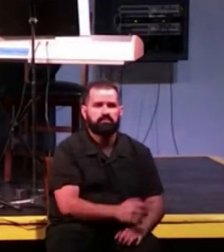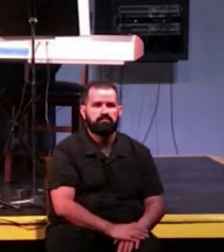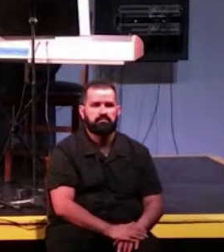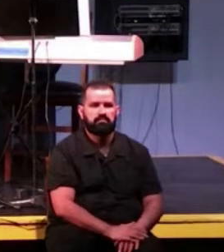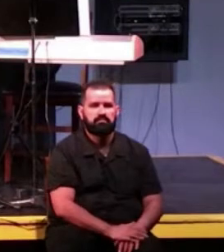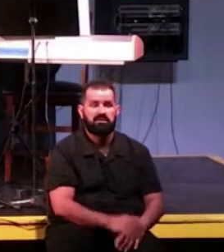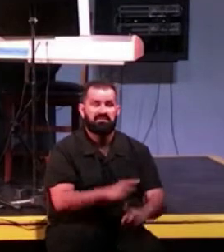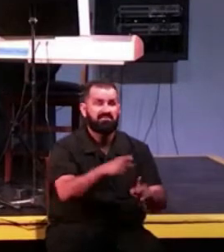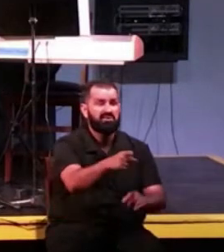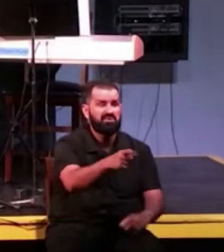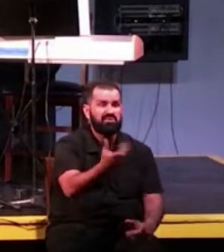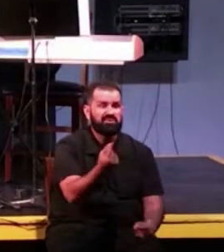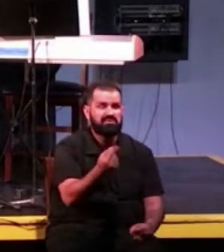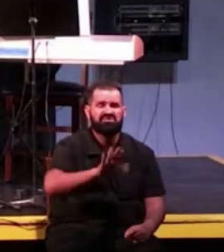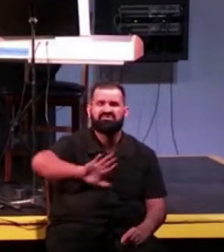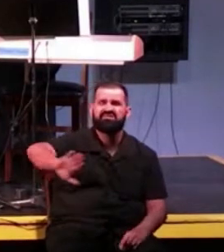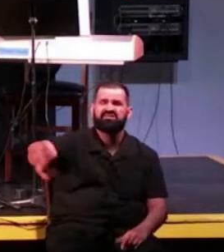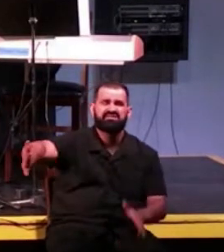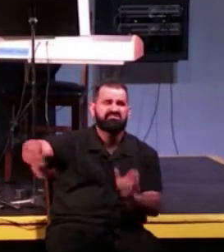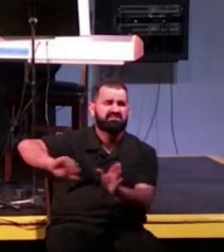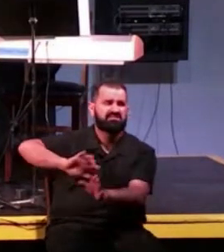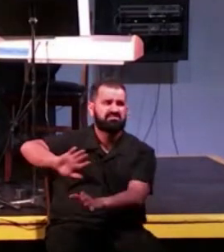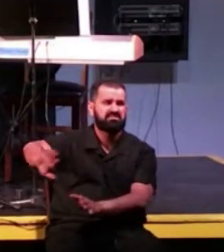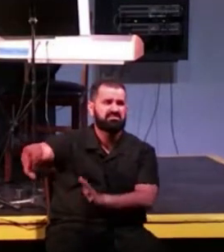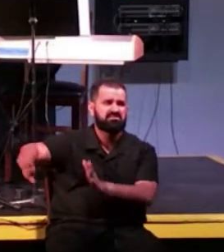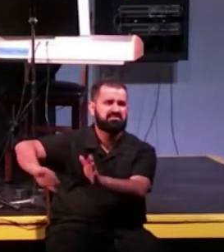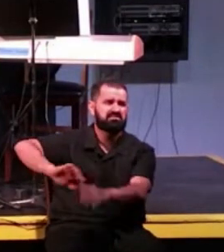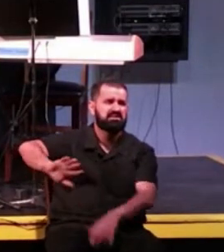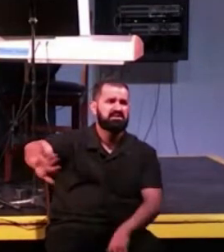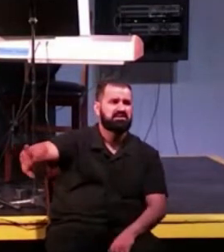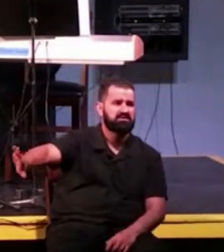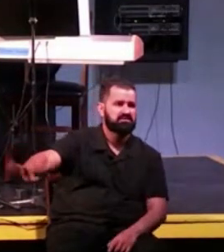But you keep pushing them away.